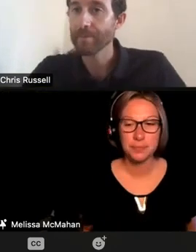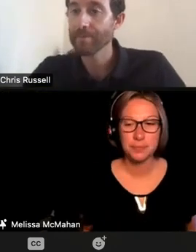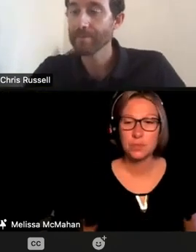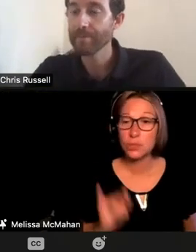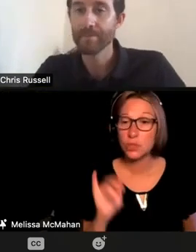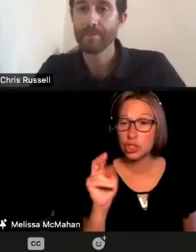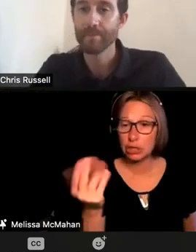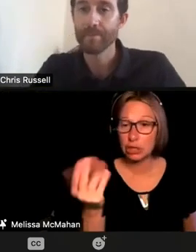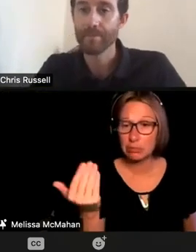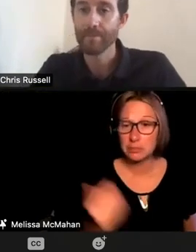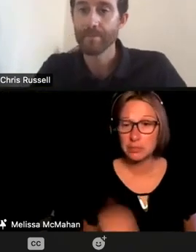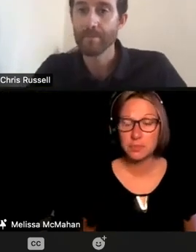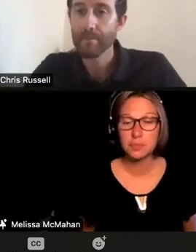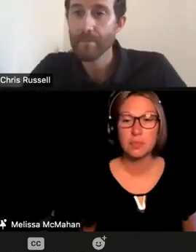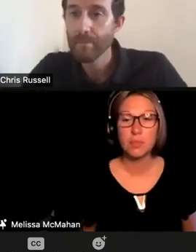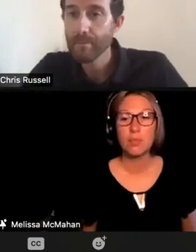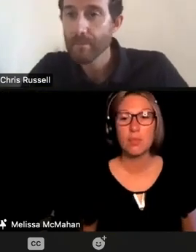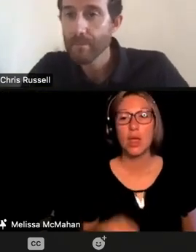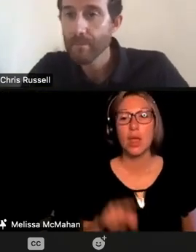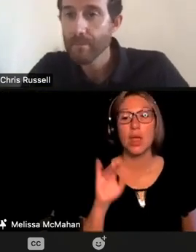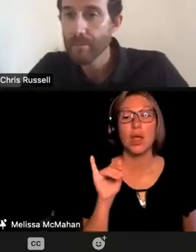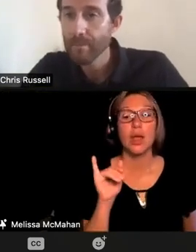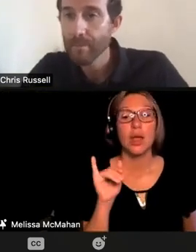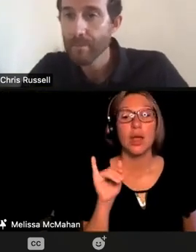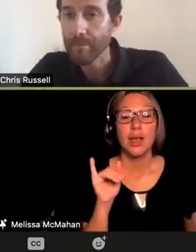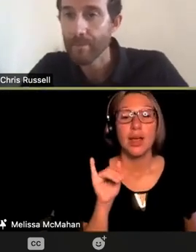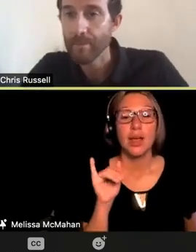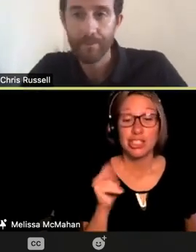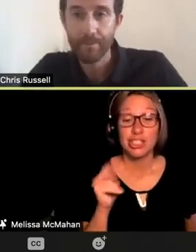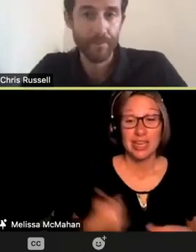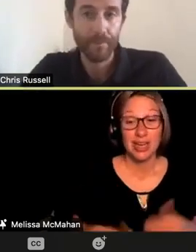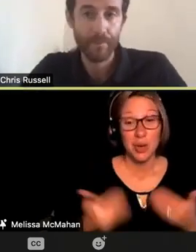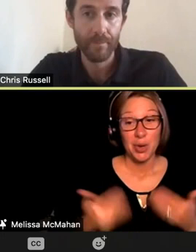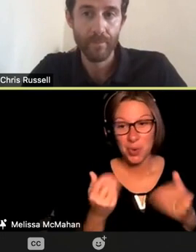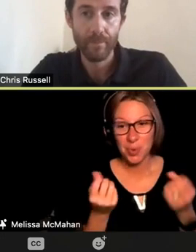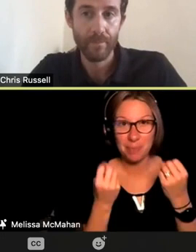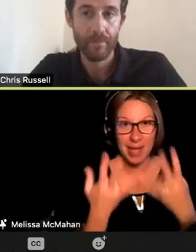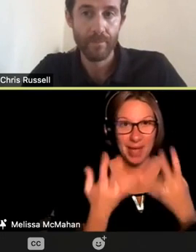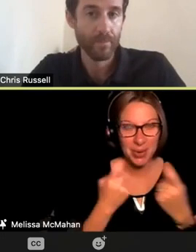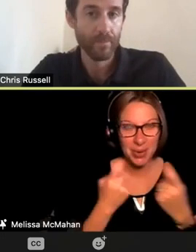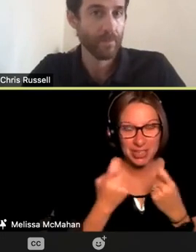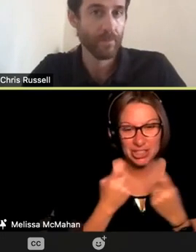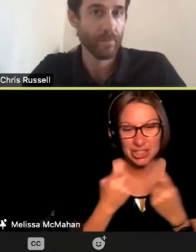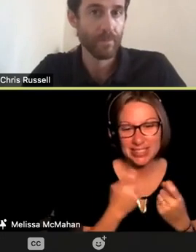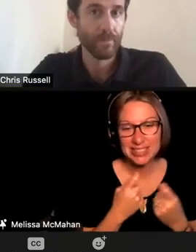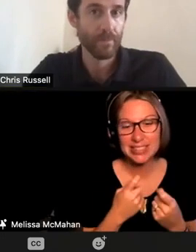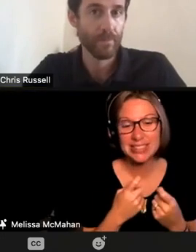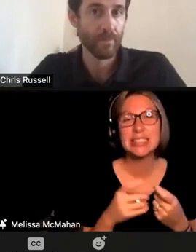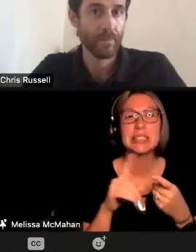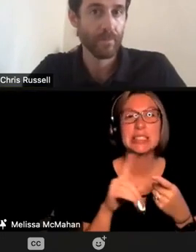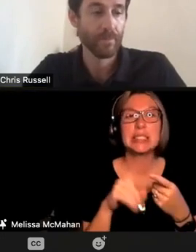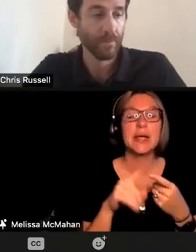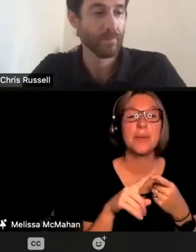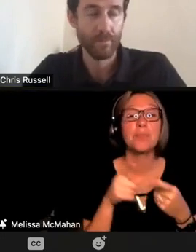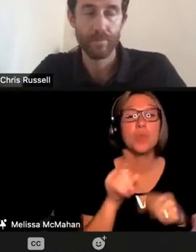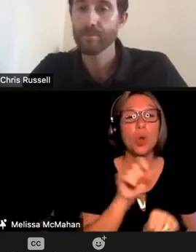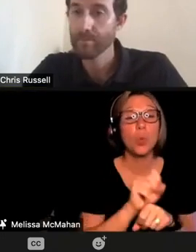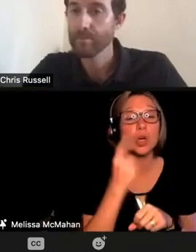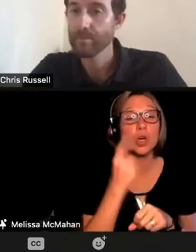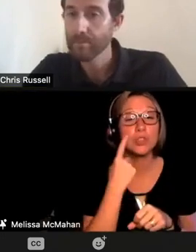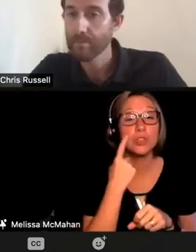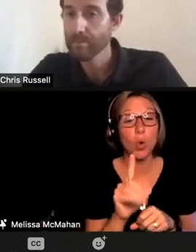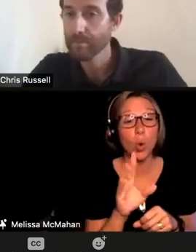Jen. Chris, we have brought up lots of great questions. Mm-hmm. So one says this works for objects, but what about